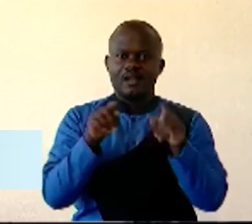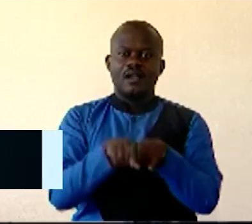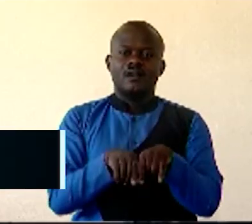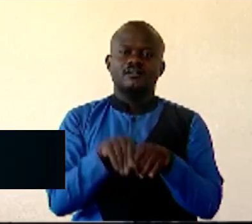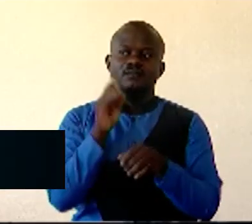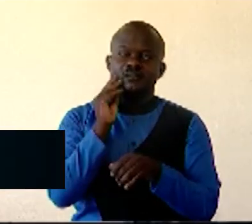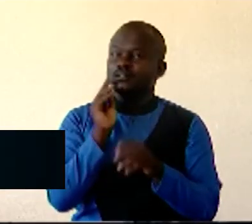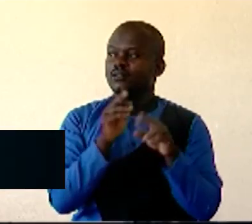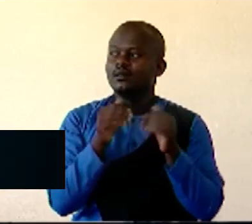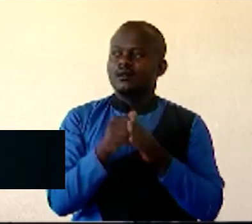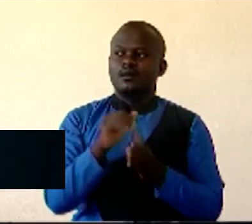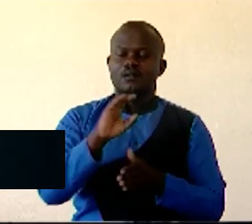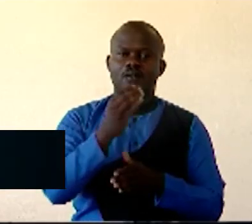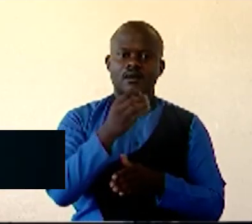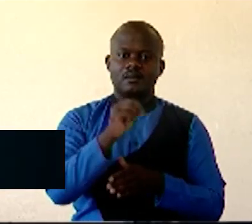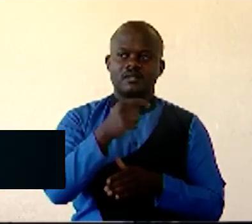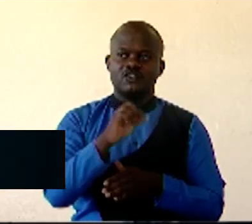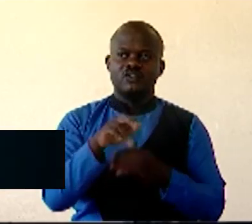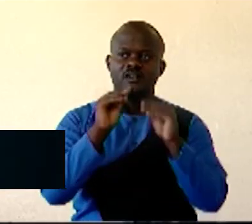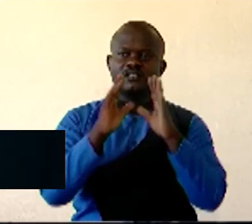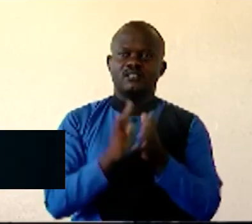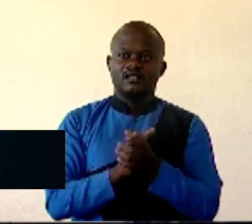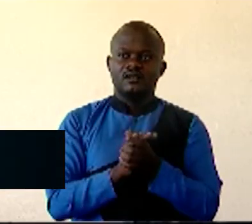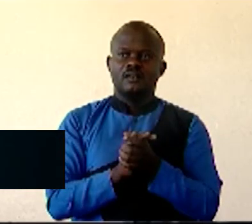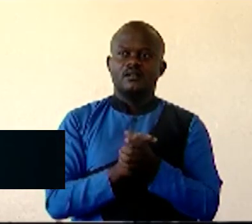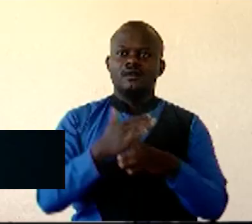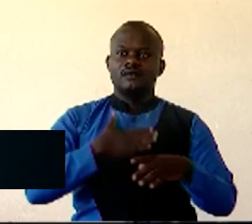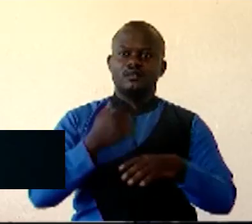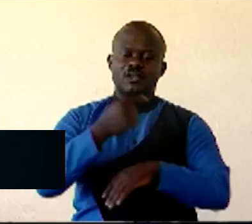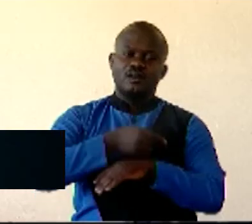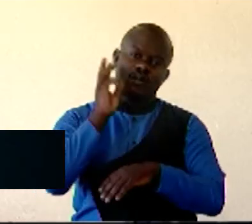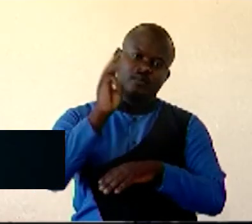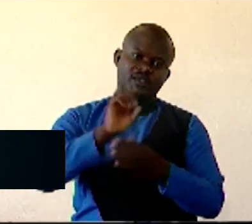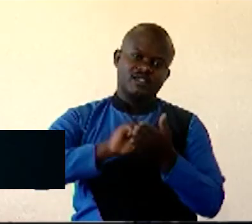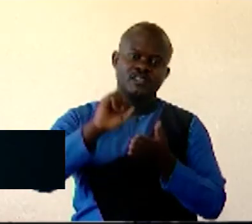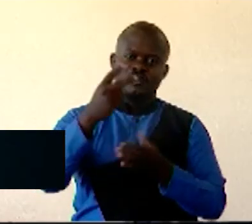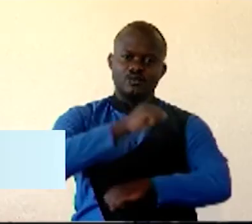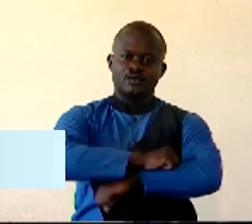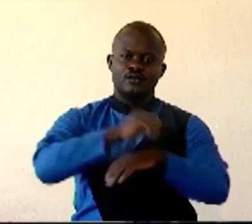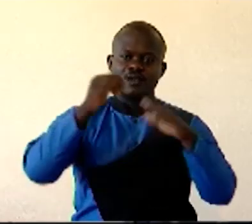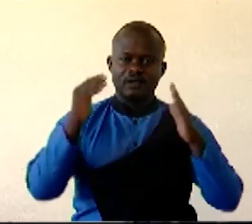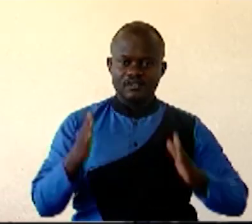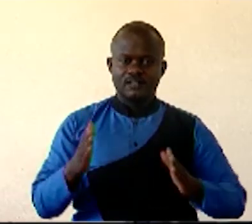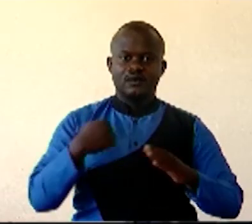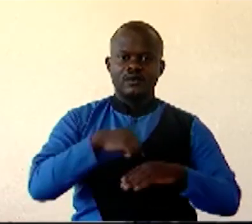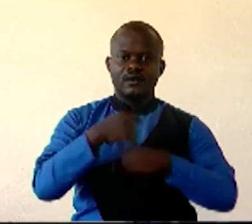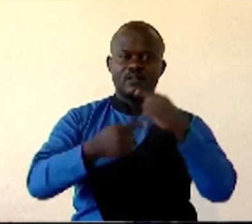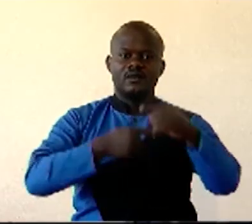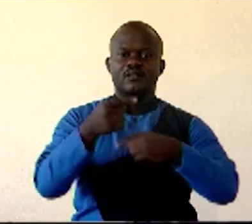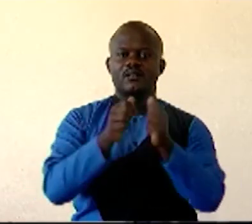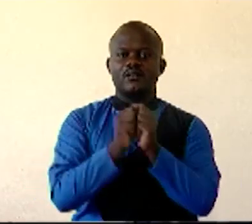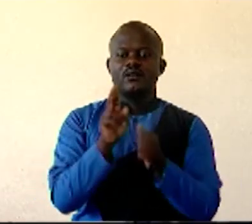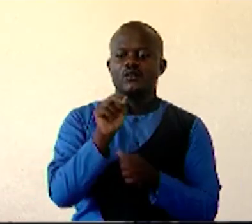your chemistry teacher, Teacher Pasco. Today, I will be with senior 2 students. We are continuing with